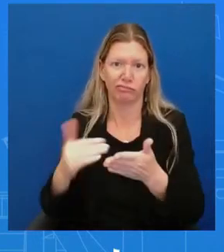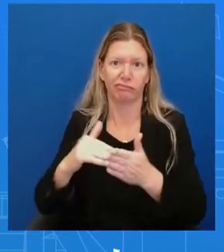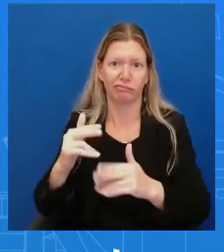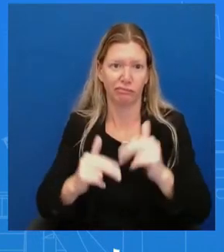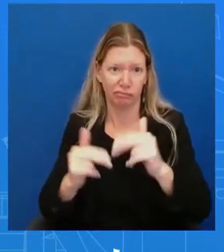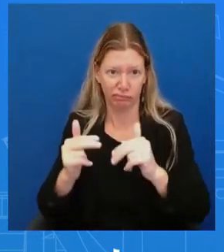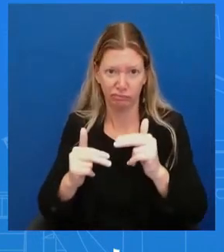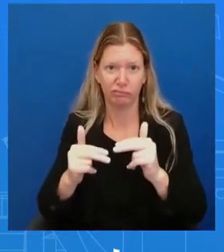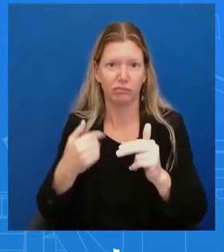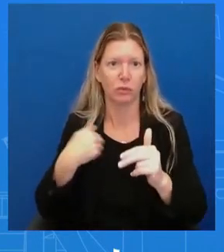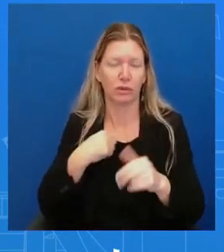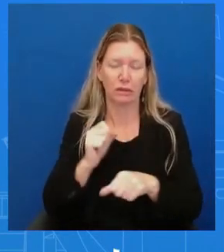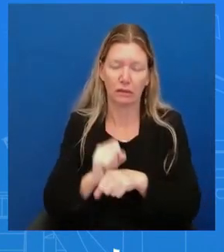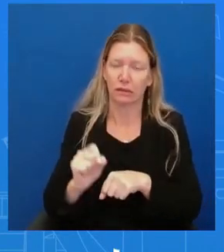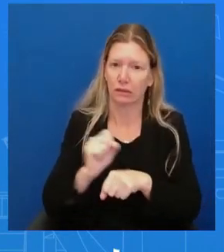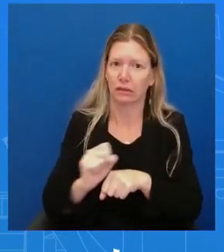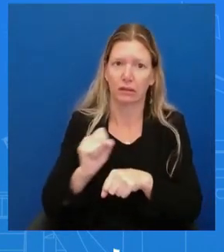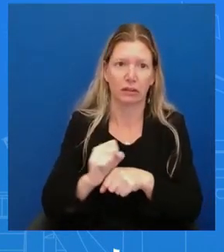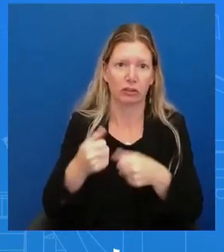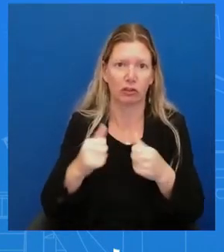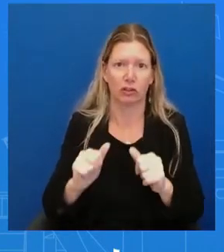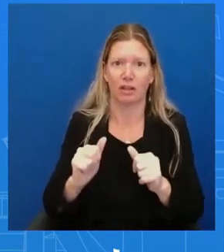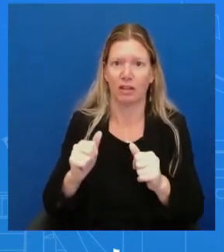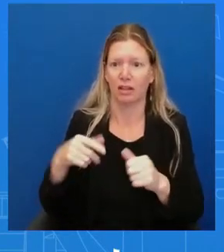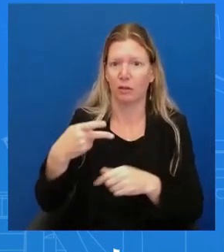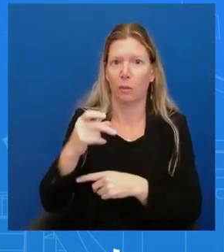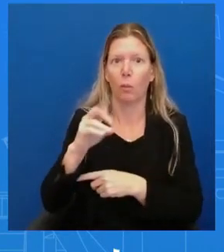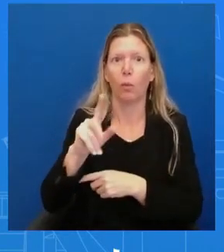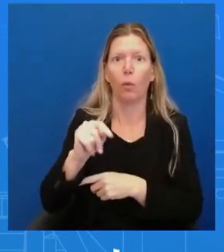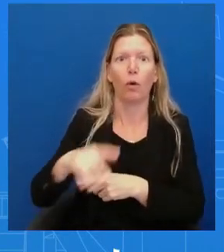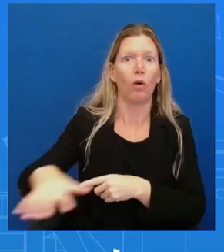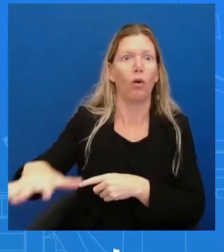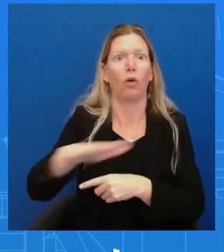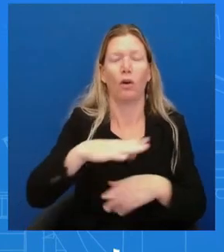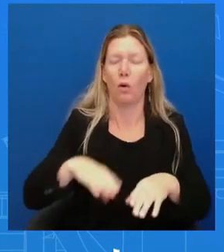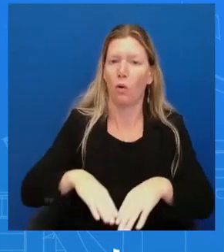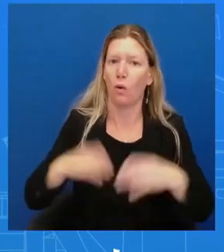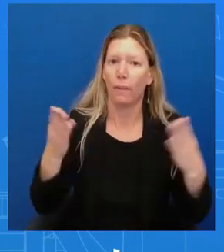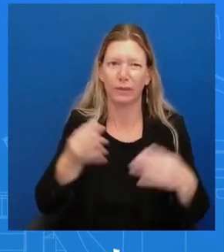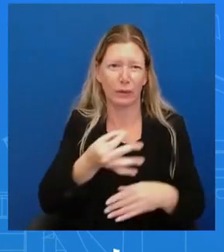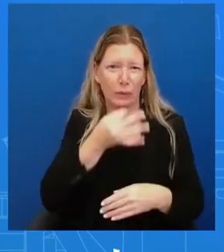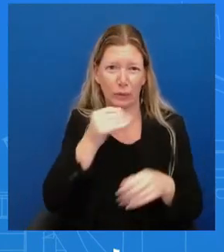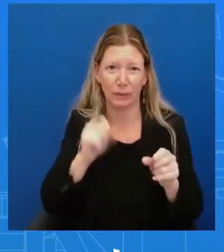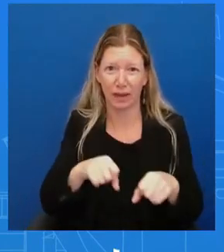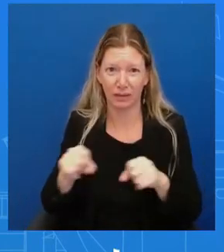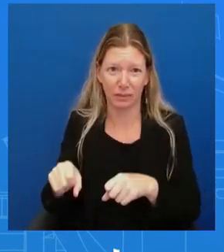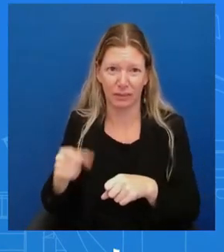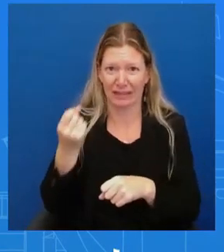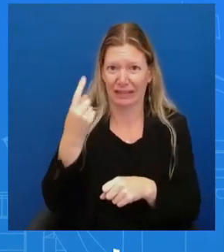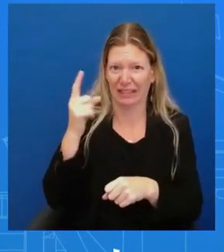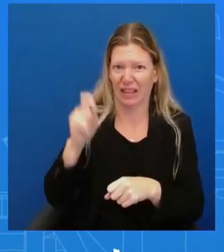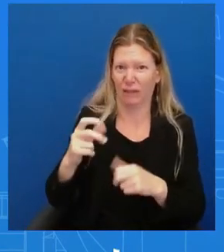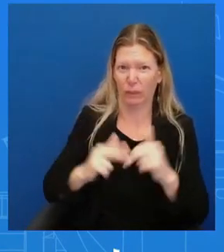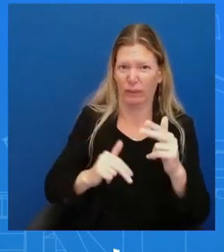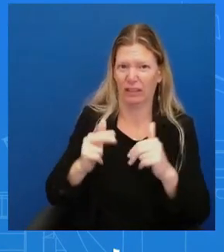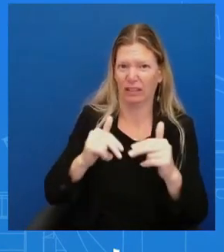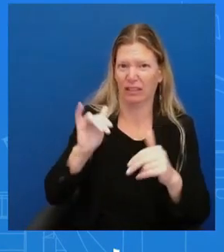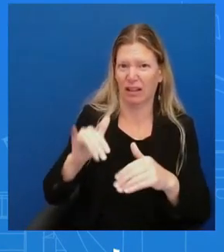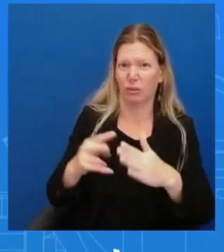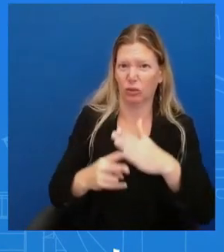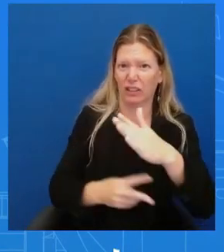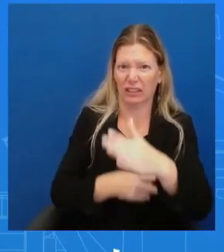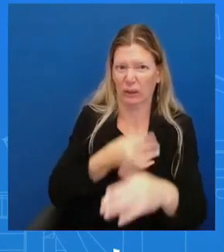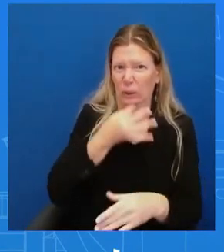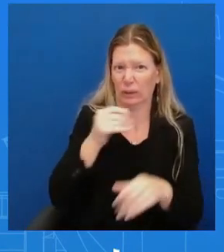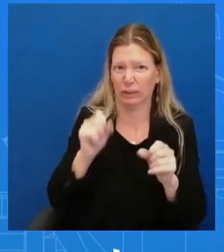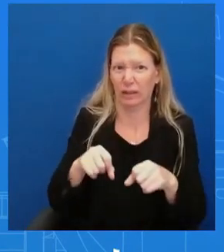obviously to build that bridge as soon as possible. The timeline, it's going to be complicated. It is a complicated scenario, so I don't have a timeline